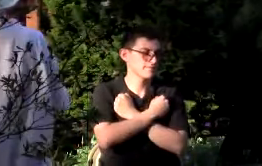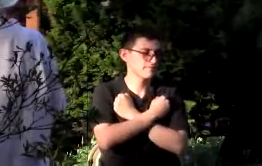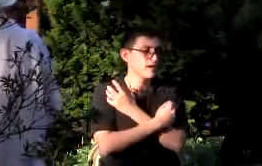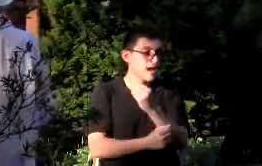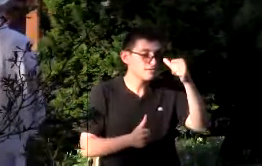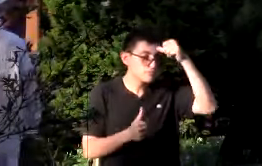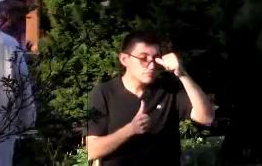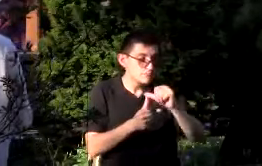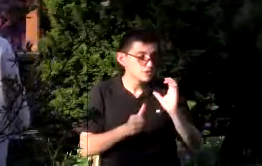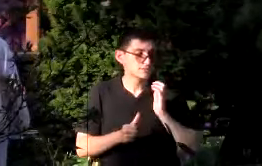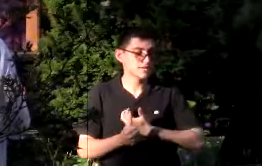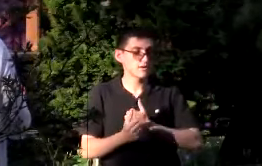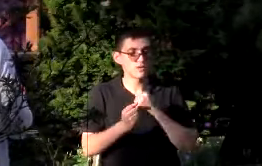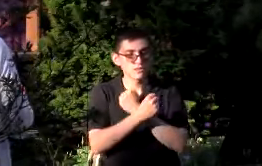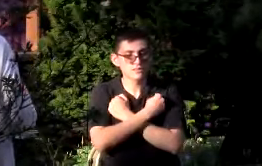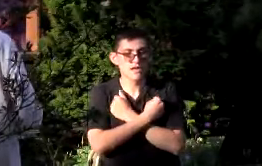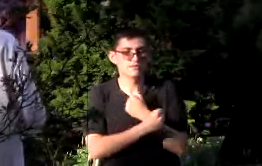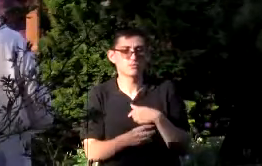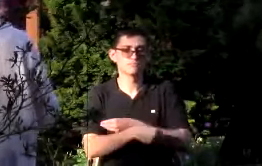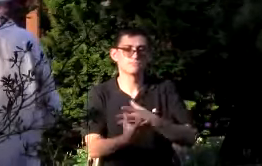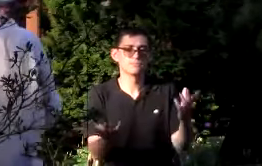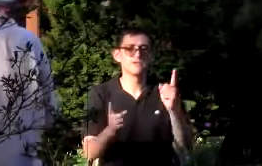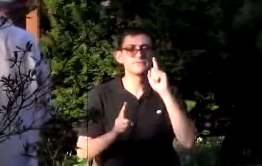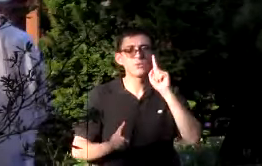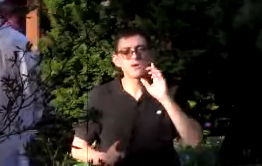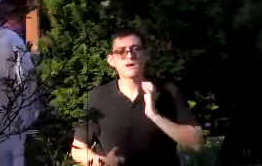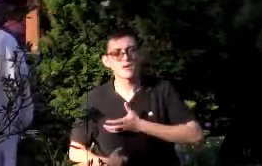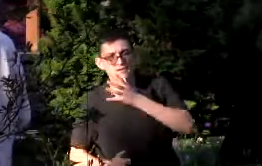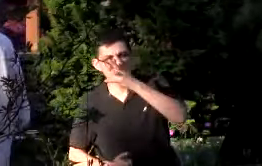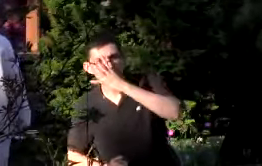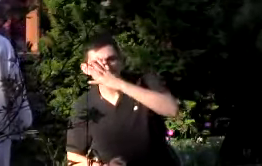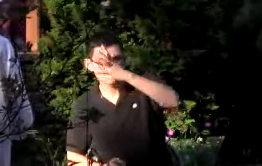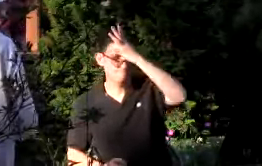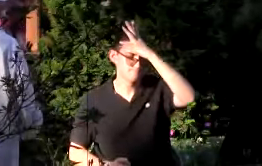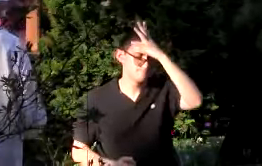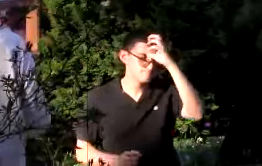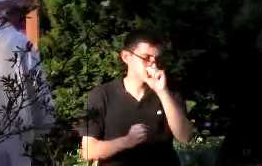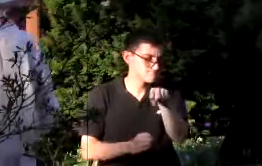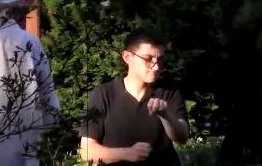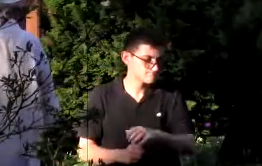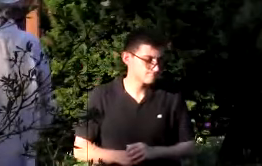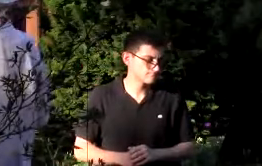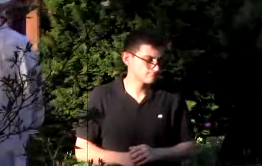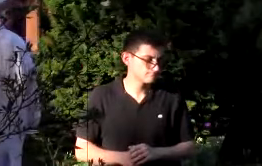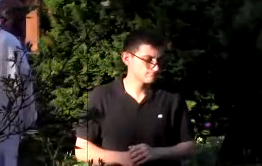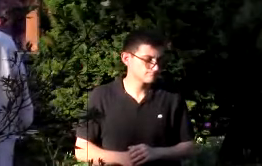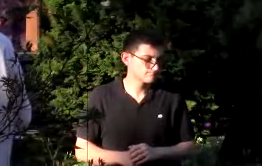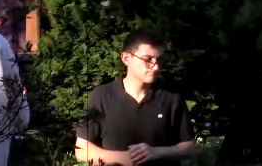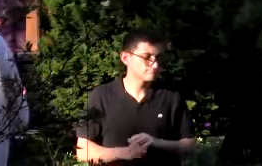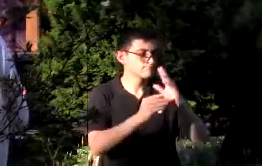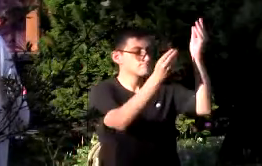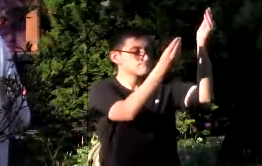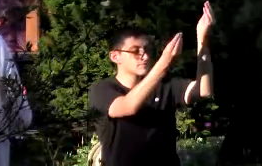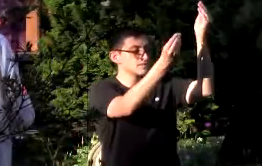Venehem, Leman Shema Beahava, Melechon Zer Moshiel Magain, Baruch